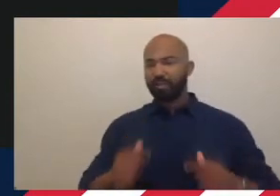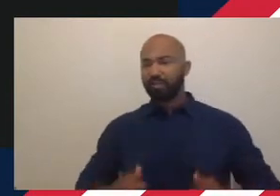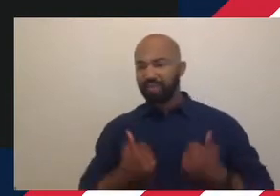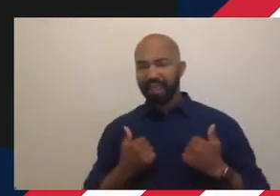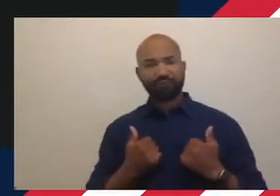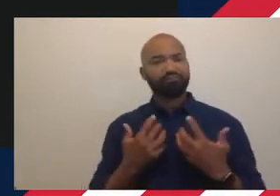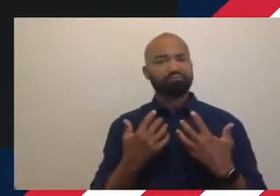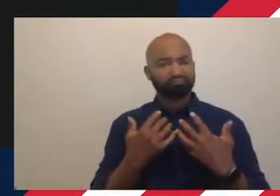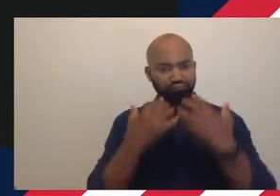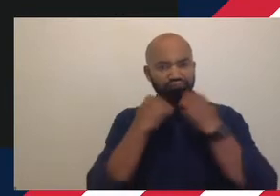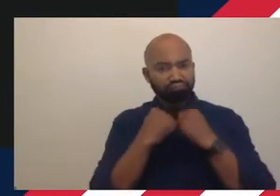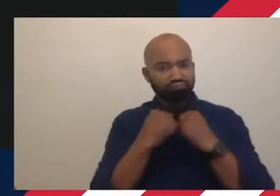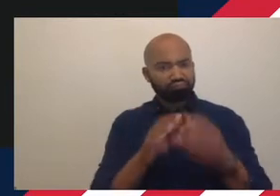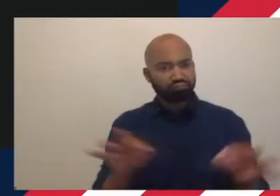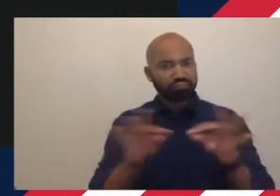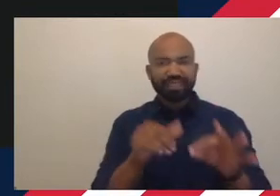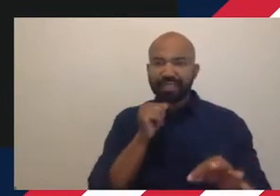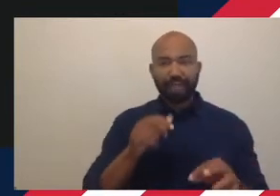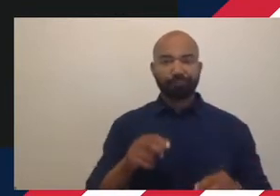privilege, that's a right.